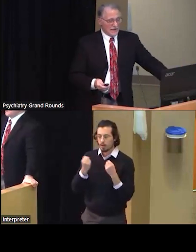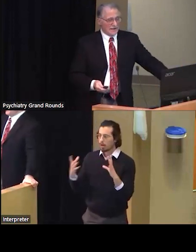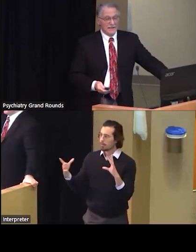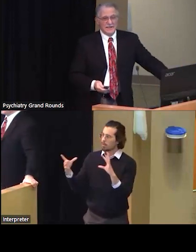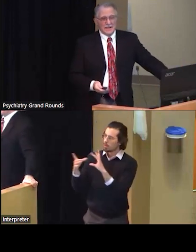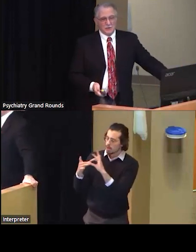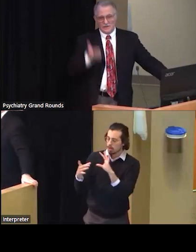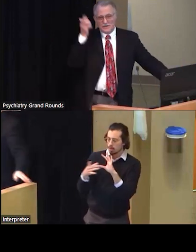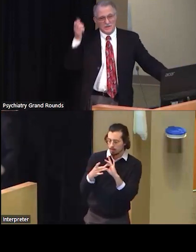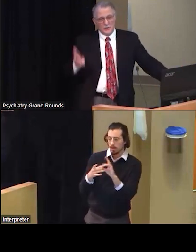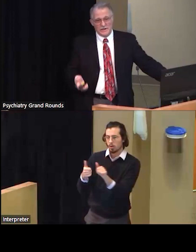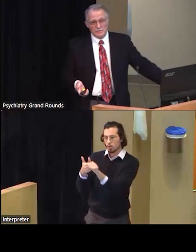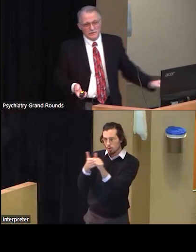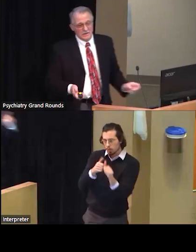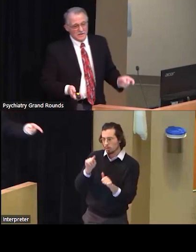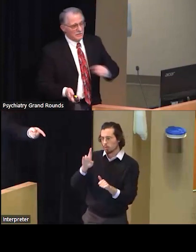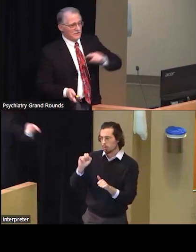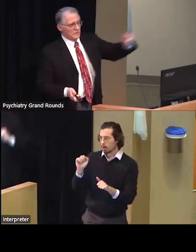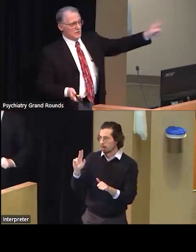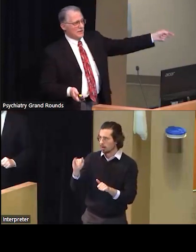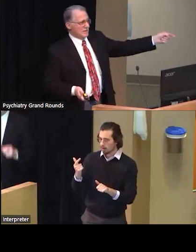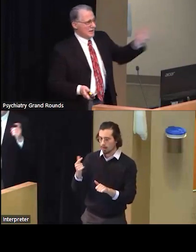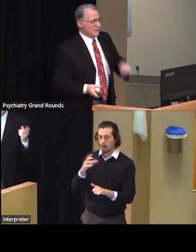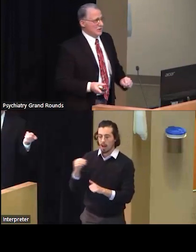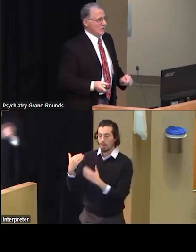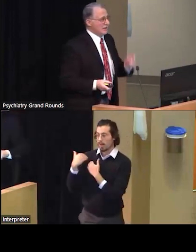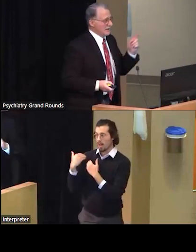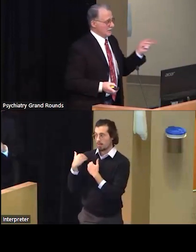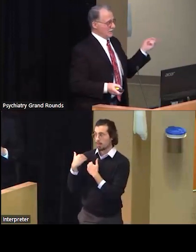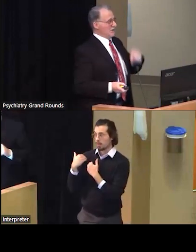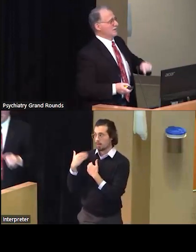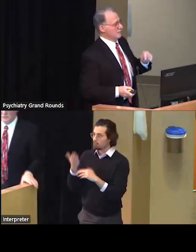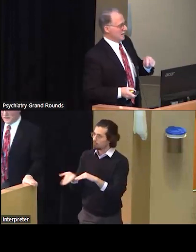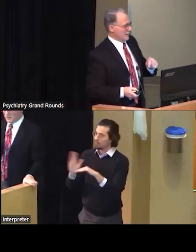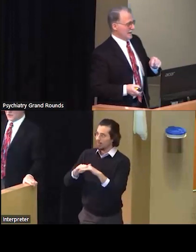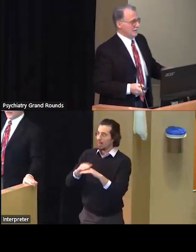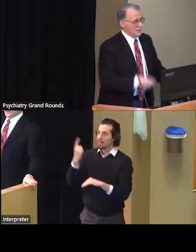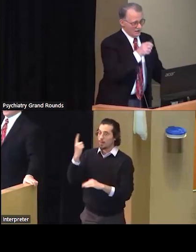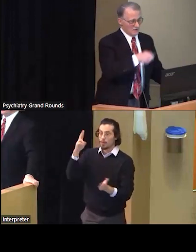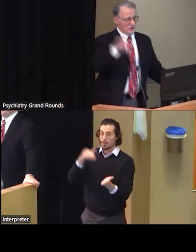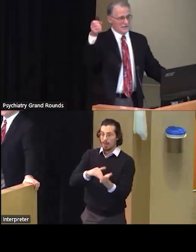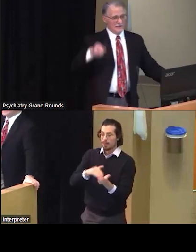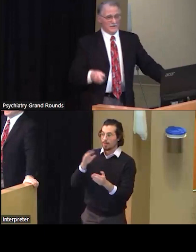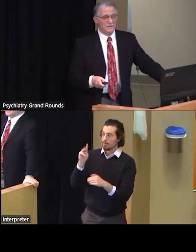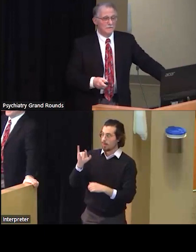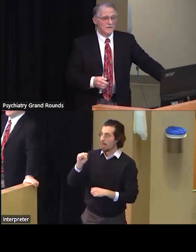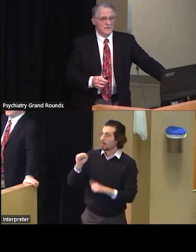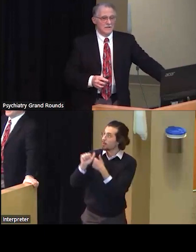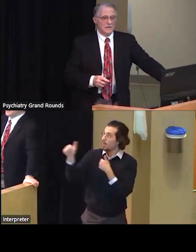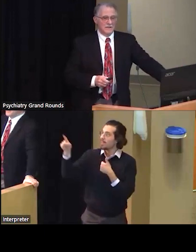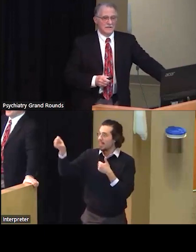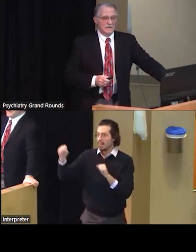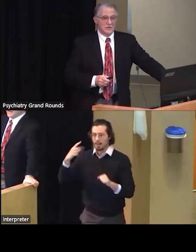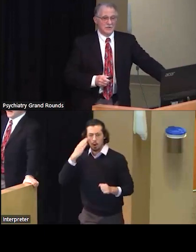connectivity, tracking, and accountability has gone way up. Somebody from 2,000 miles away, you can tell if you did something or not because it's checked on your,